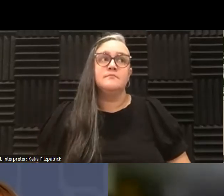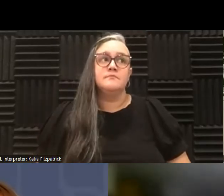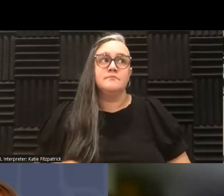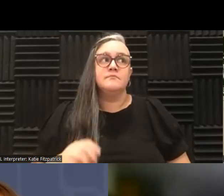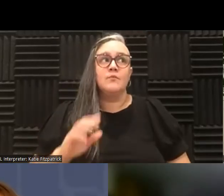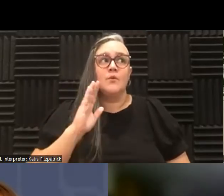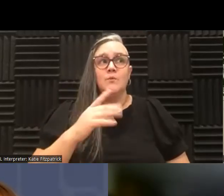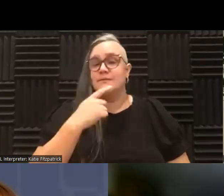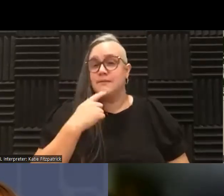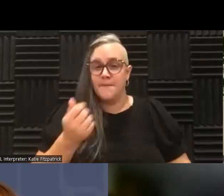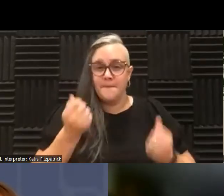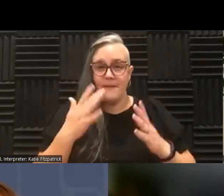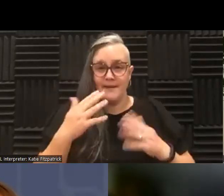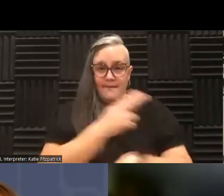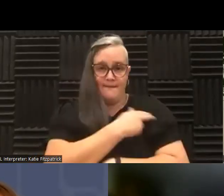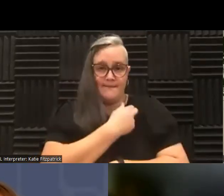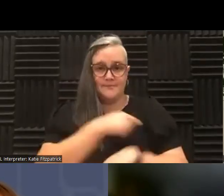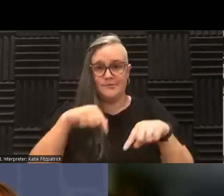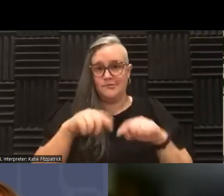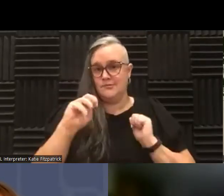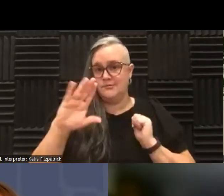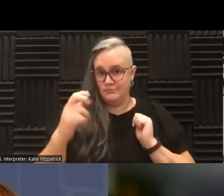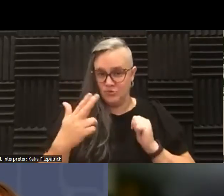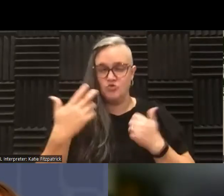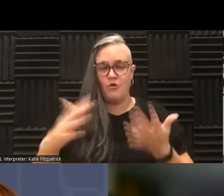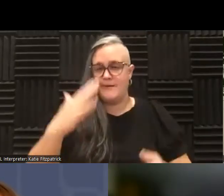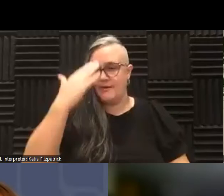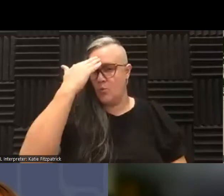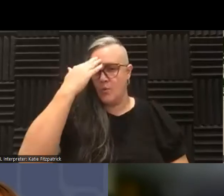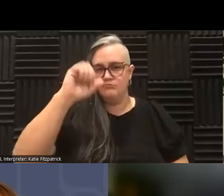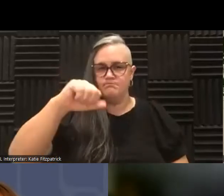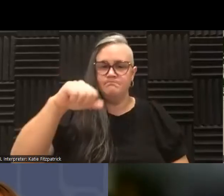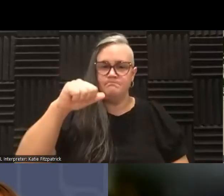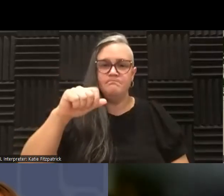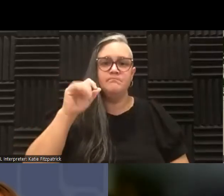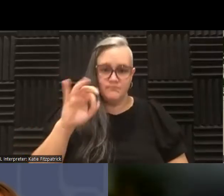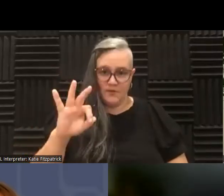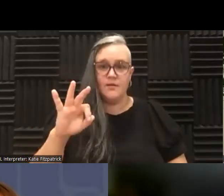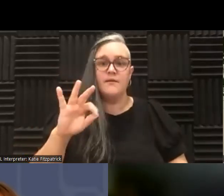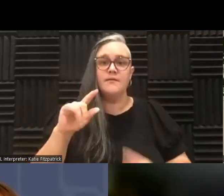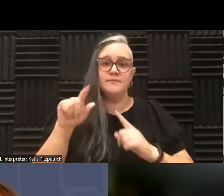the hospitals in Michigan are aware specifically of the MyAIM bundles.